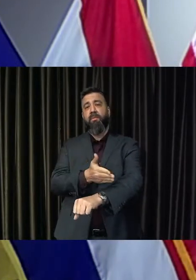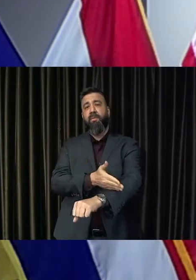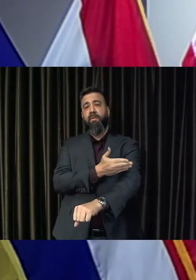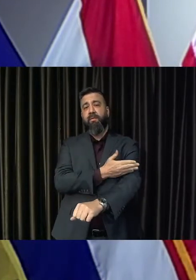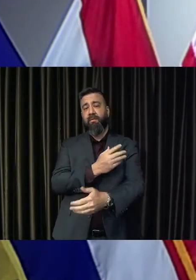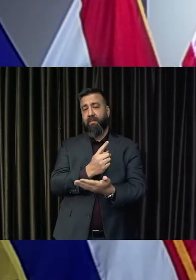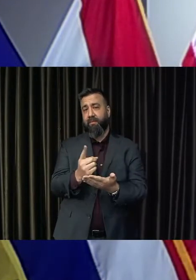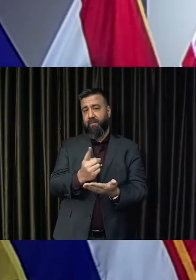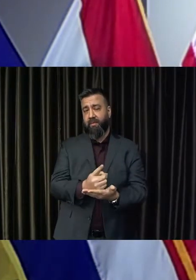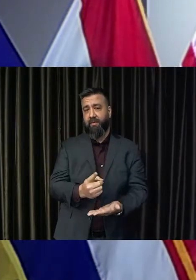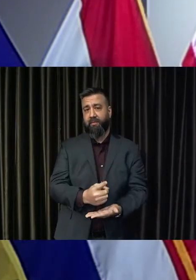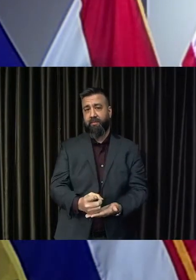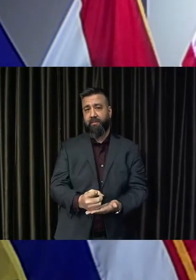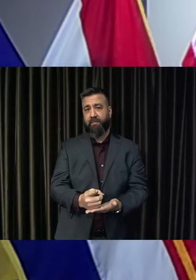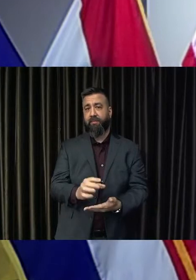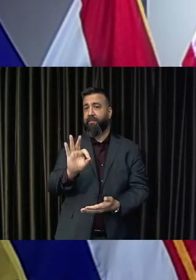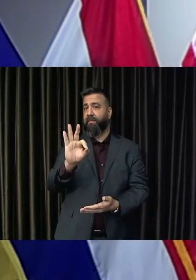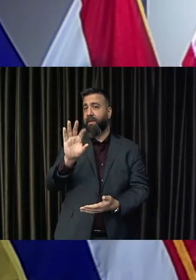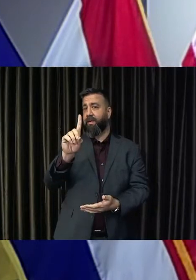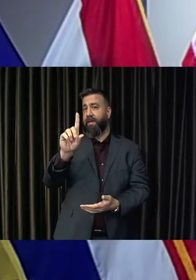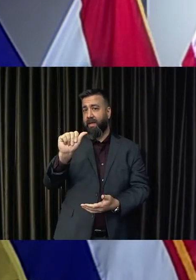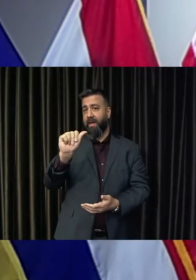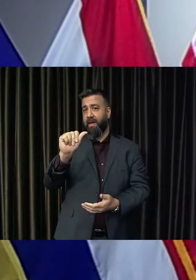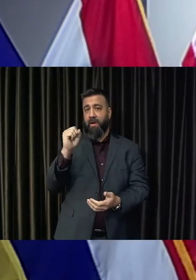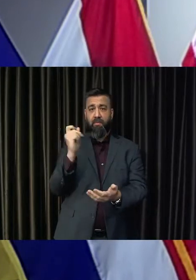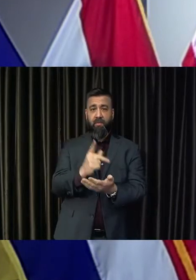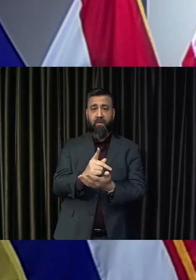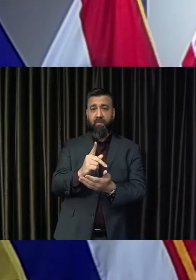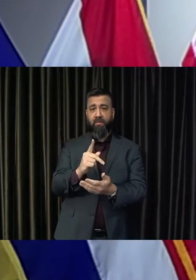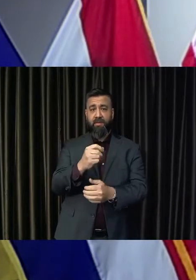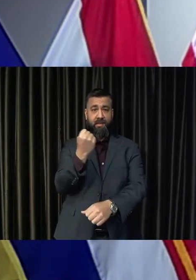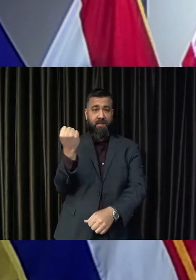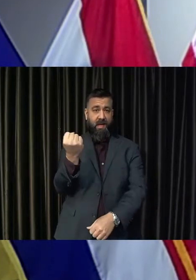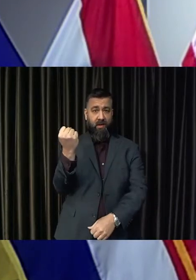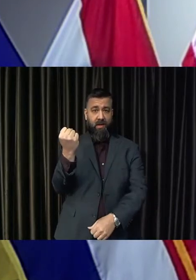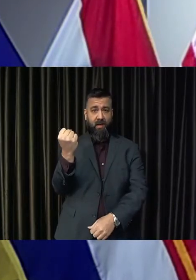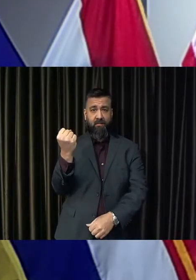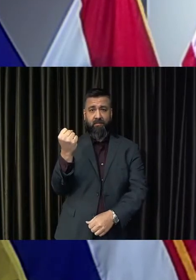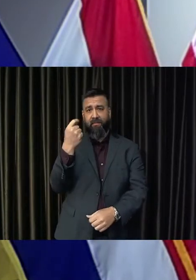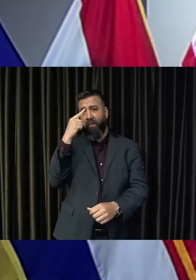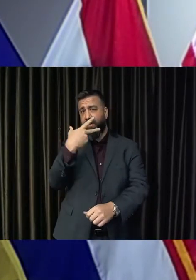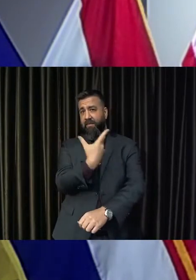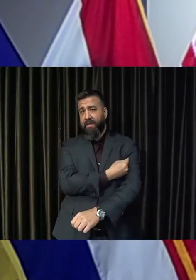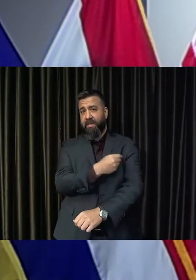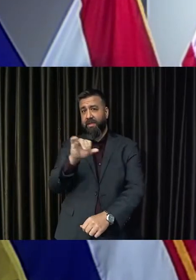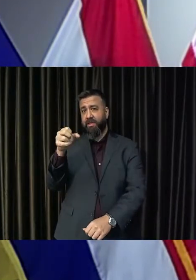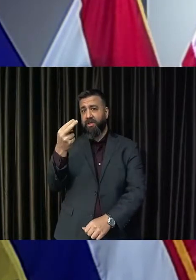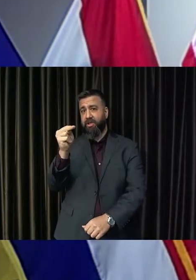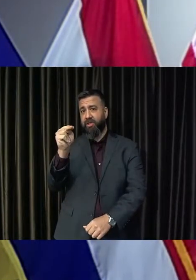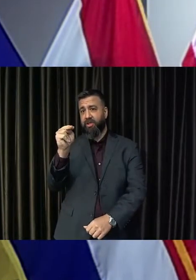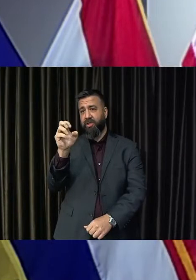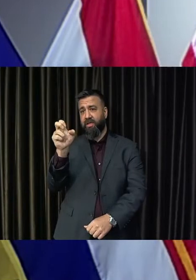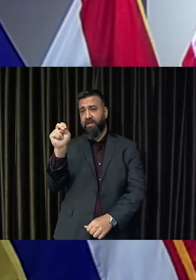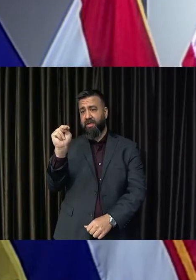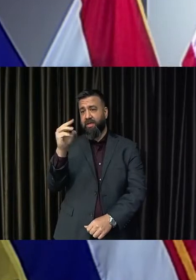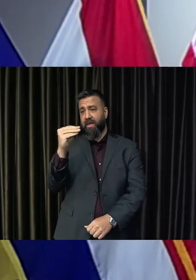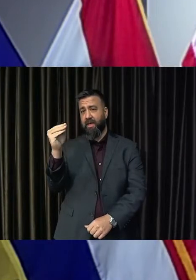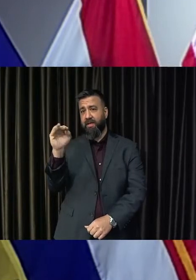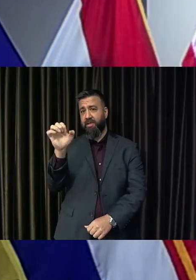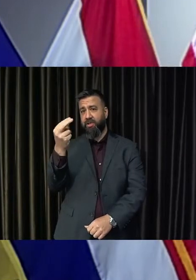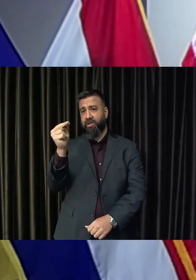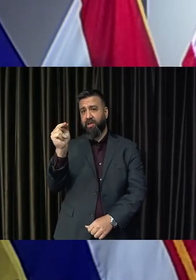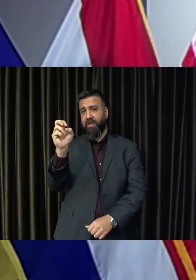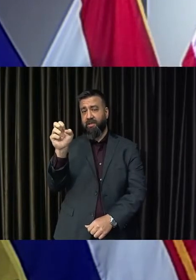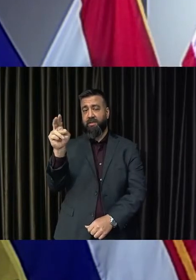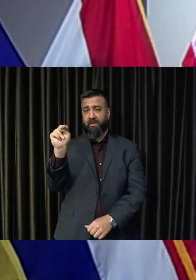FDA's approval on Saturday of the Johnson & Johnson one-shot vaccine is another important step in getting more shots into the arms of people